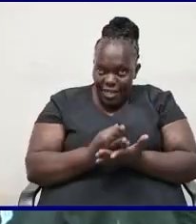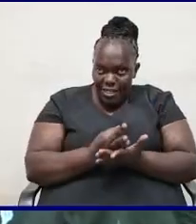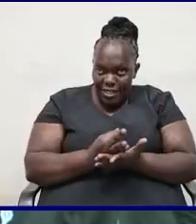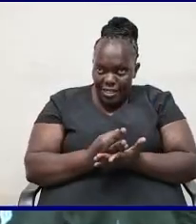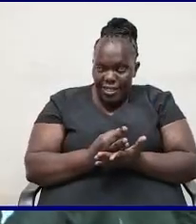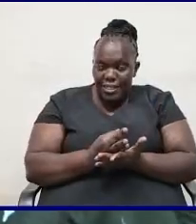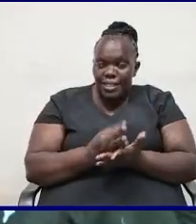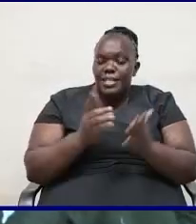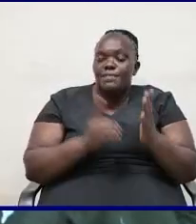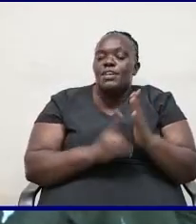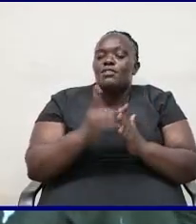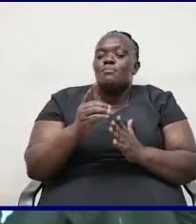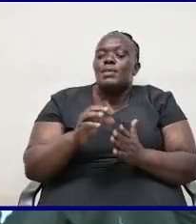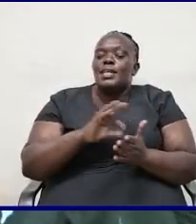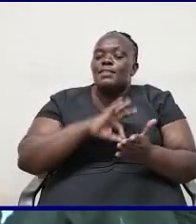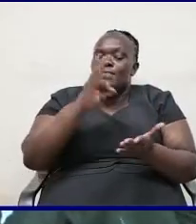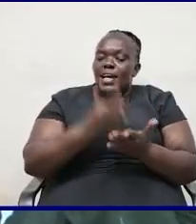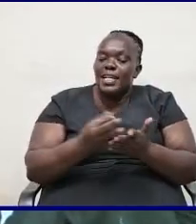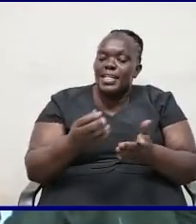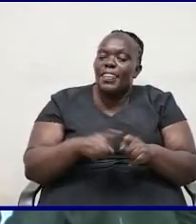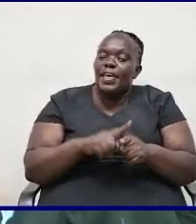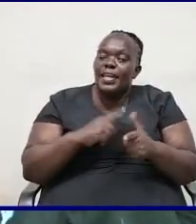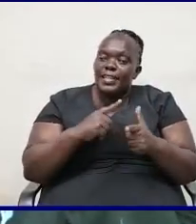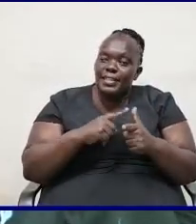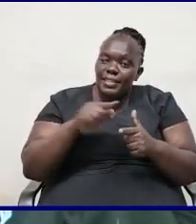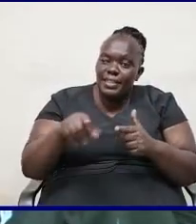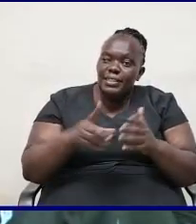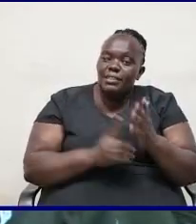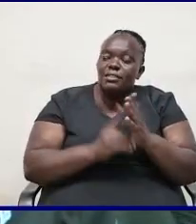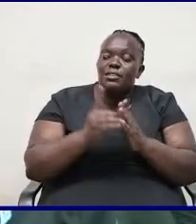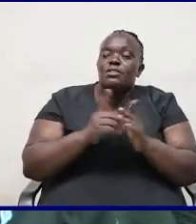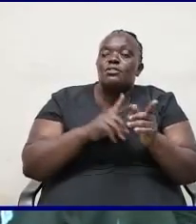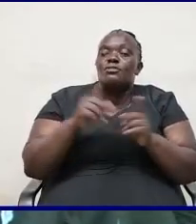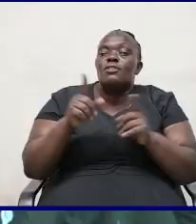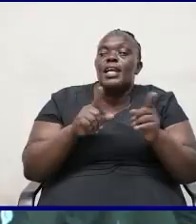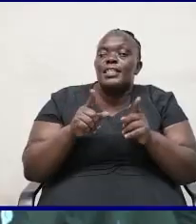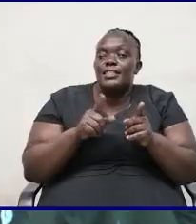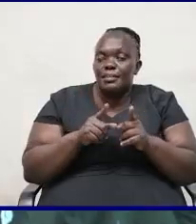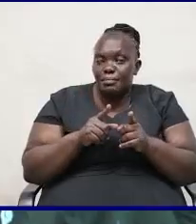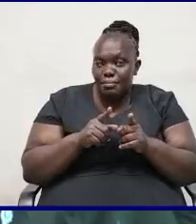Tourism Development Fund, or that kitty to develop their tourism